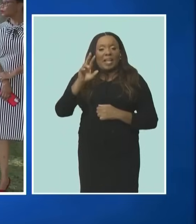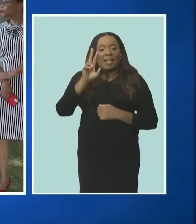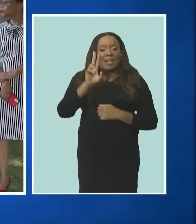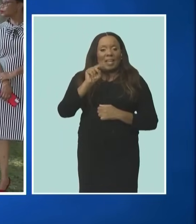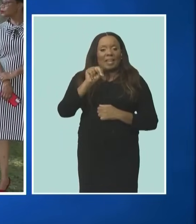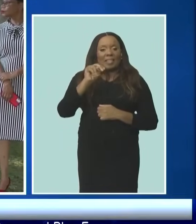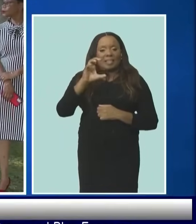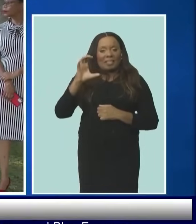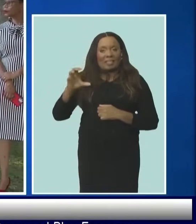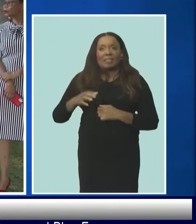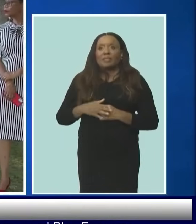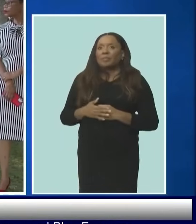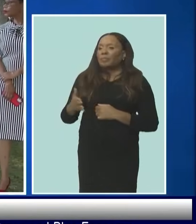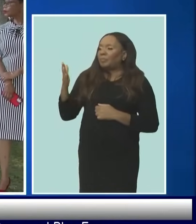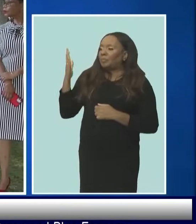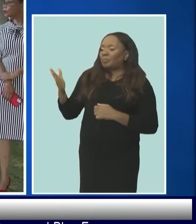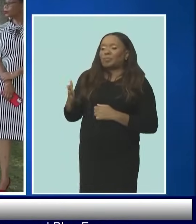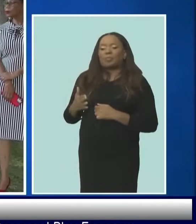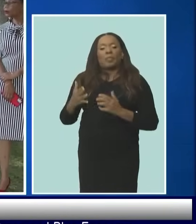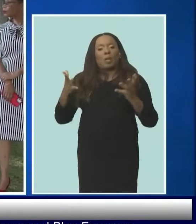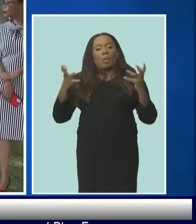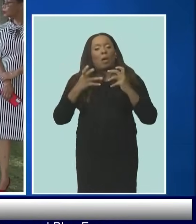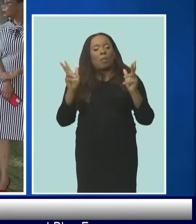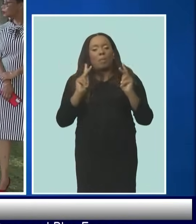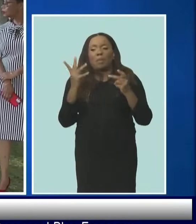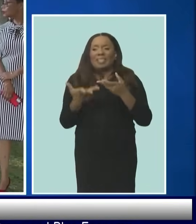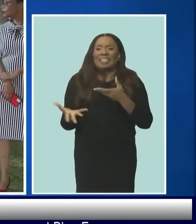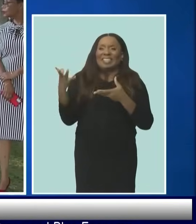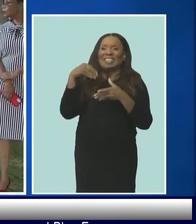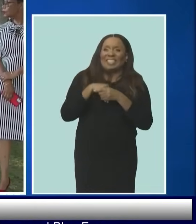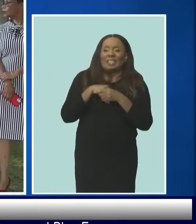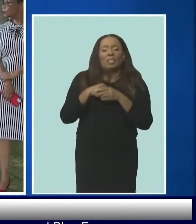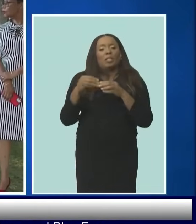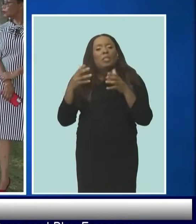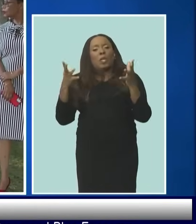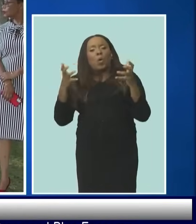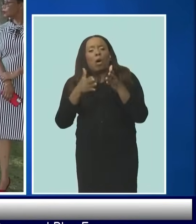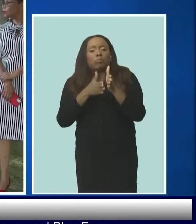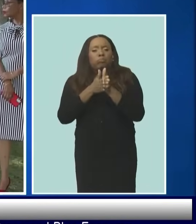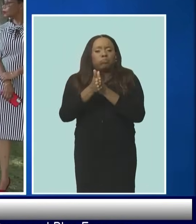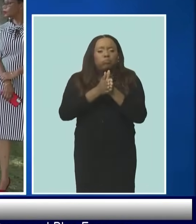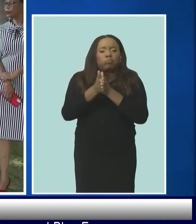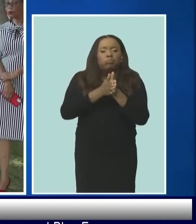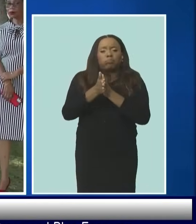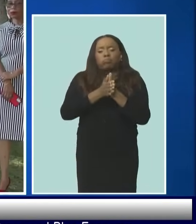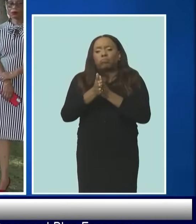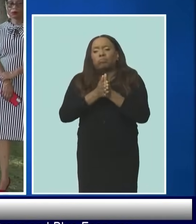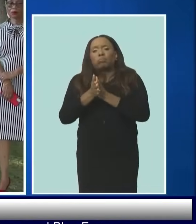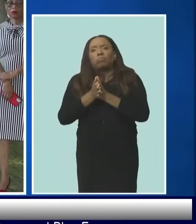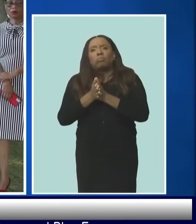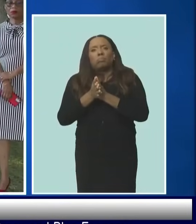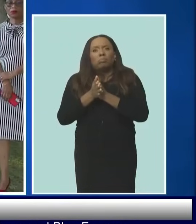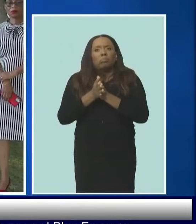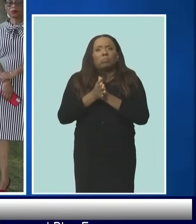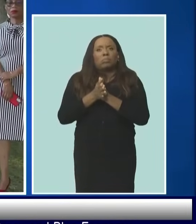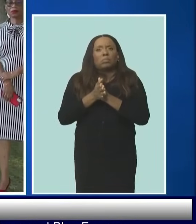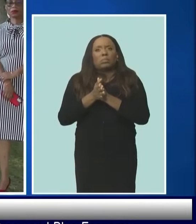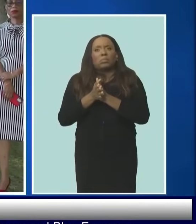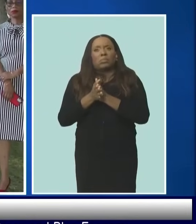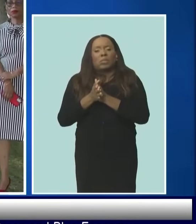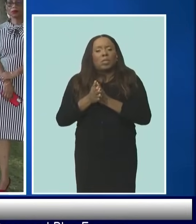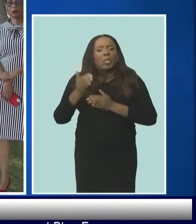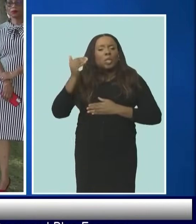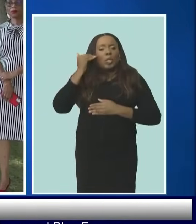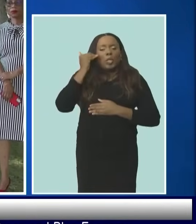board with this noble effort. Come on board with the drive. Let us understand that the iconic group, the Merry